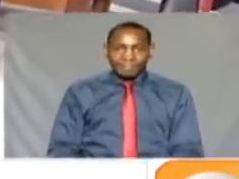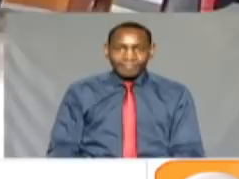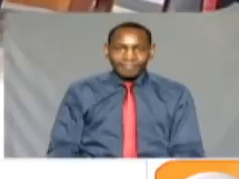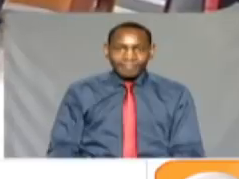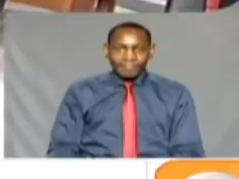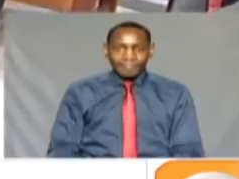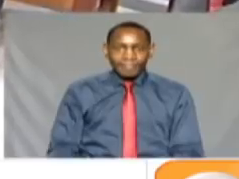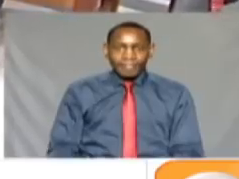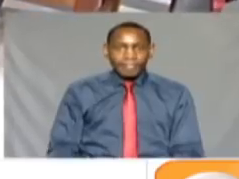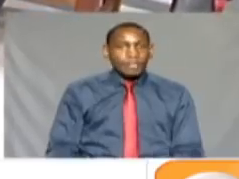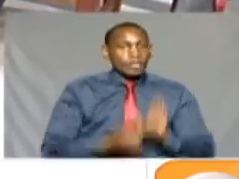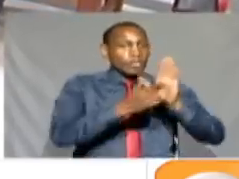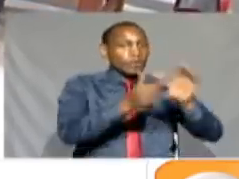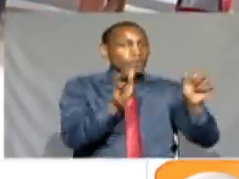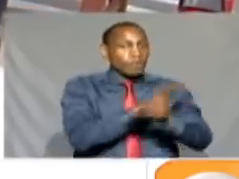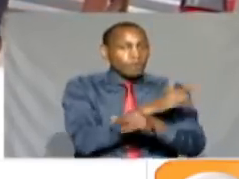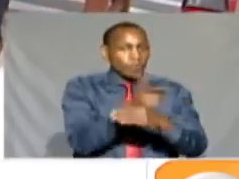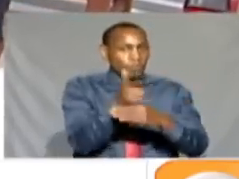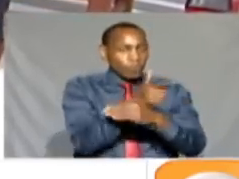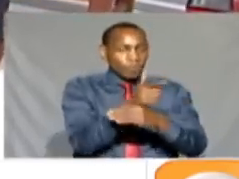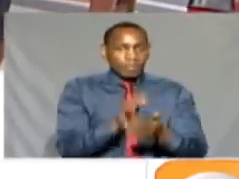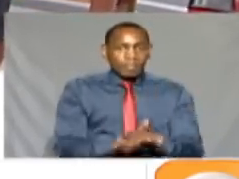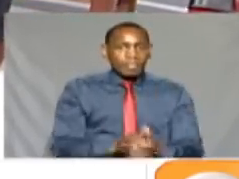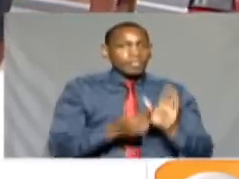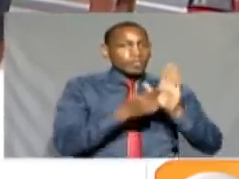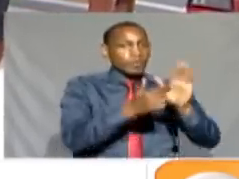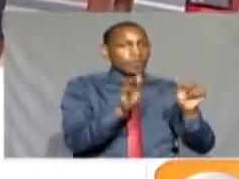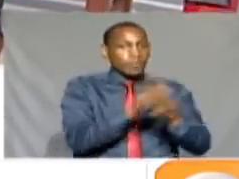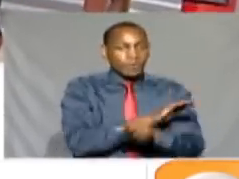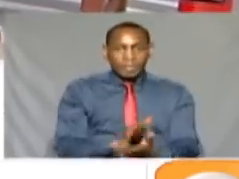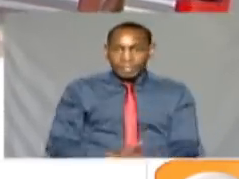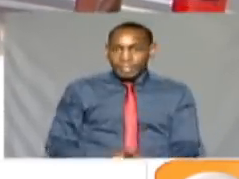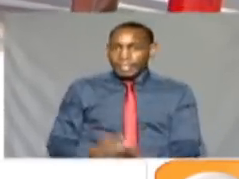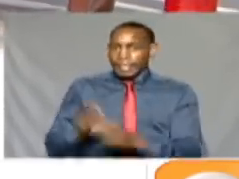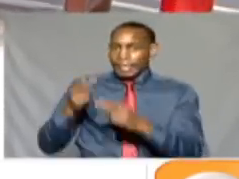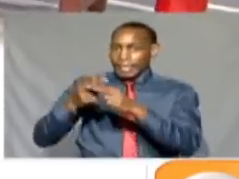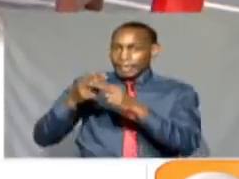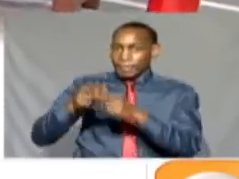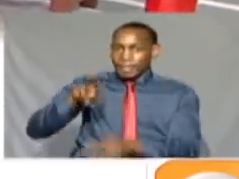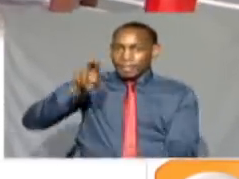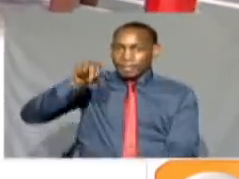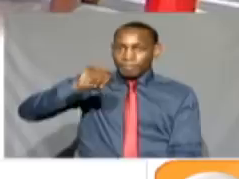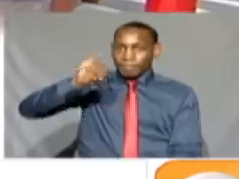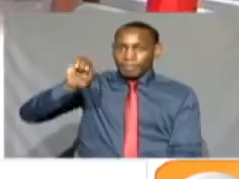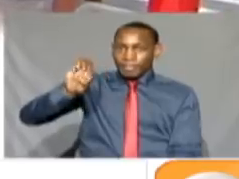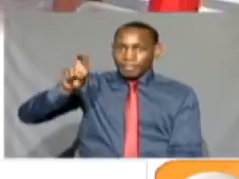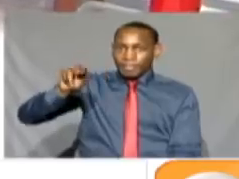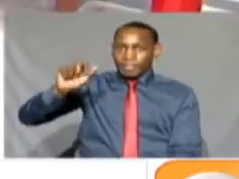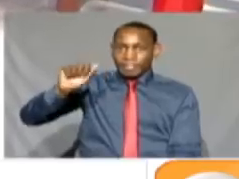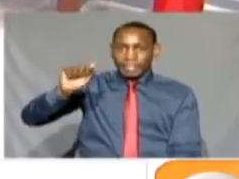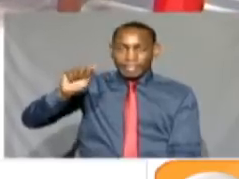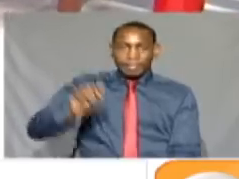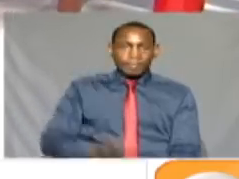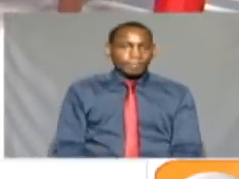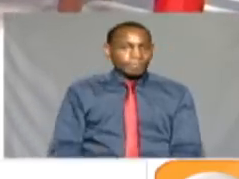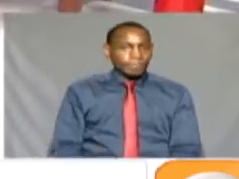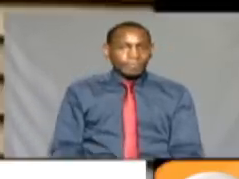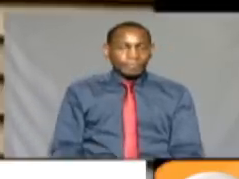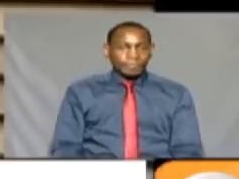Let me play the whole of it. All of it. And the name you put Jenga. Yeah. What Jenga?